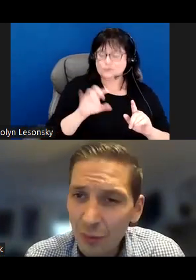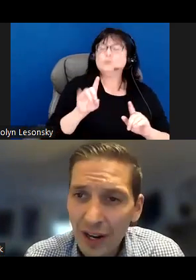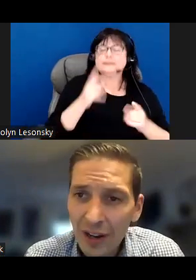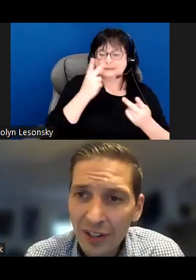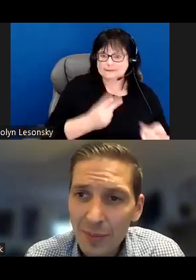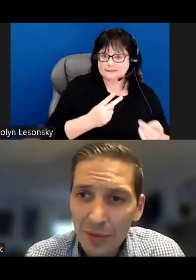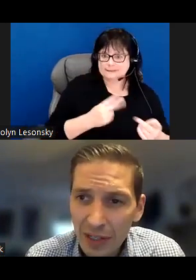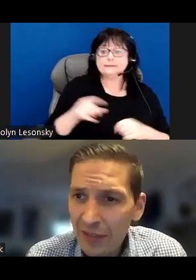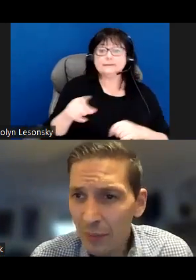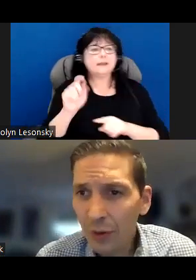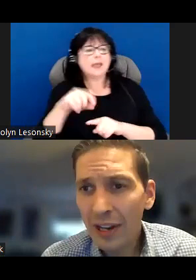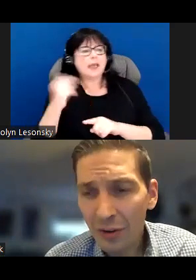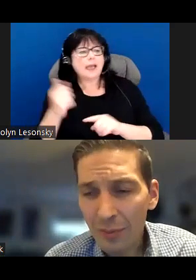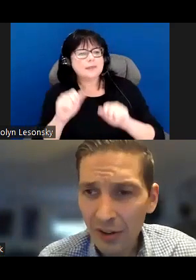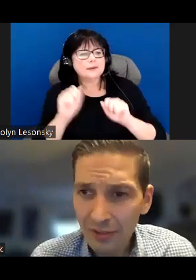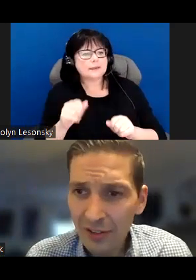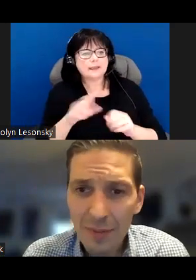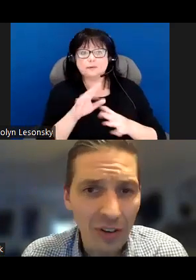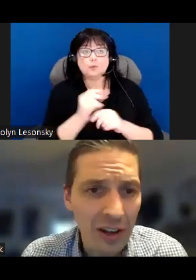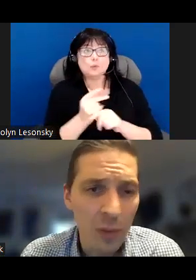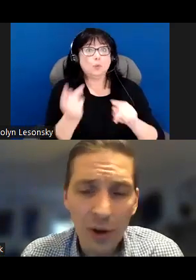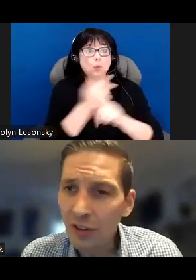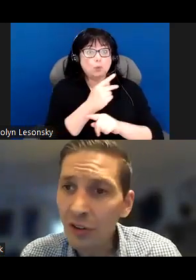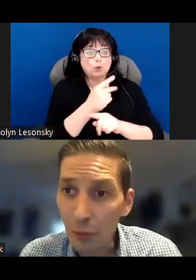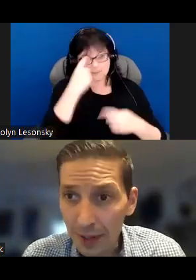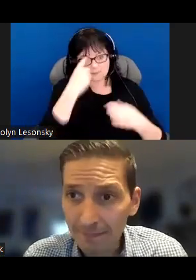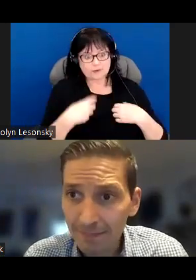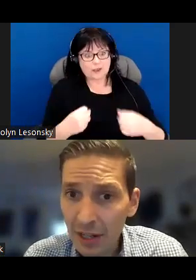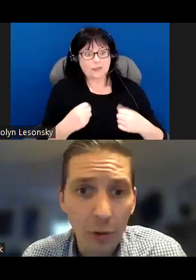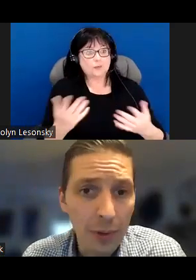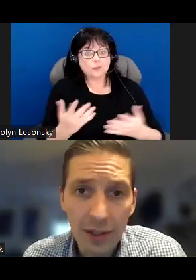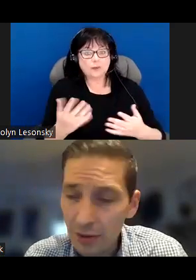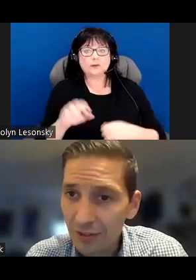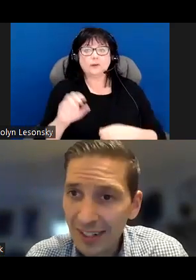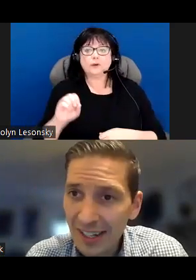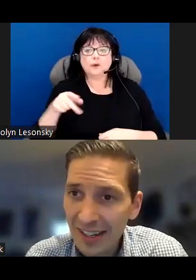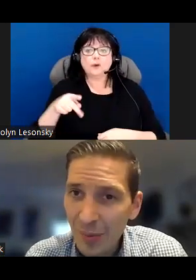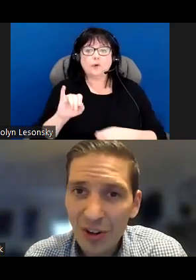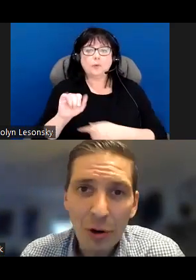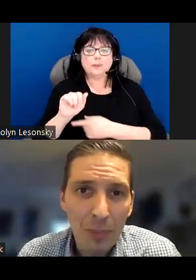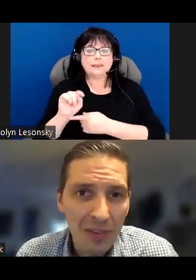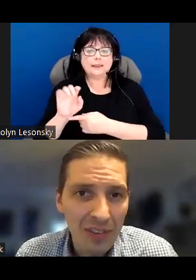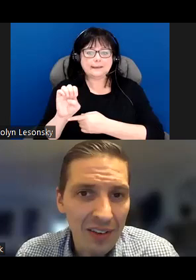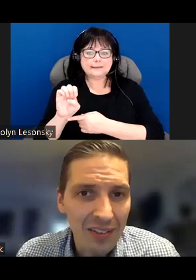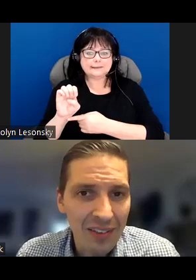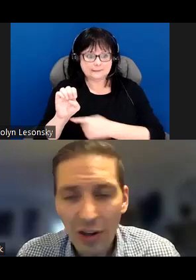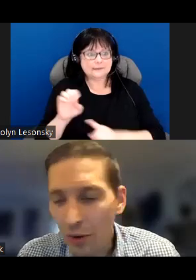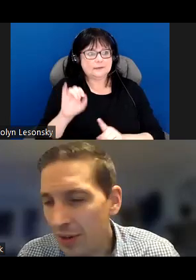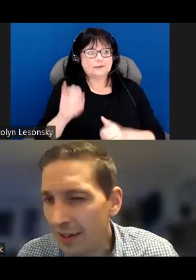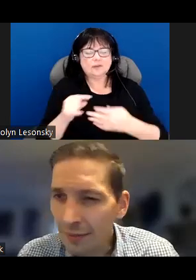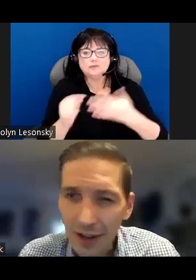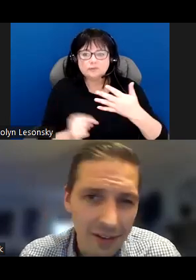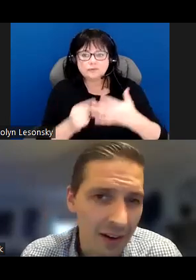we see as well that can be even more detrimental to mental health and wellness is opiate and opiate use. And when we talk about opiates, things